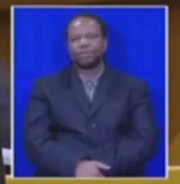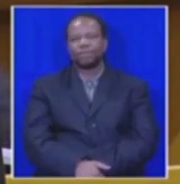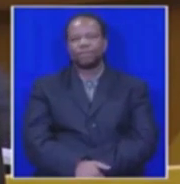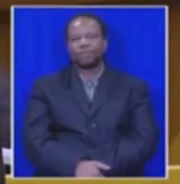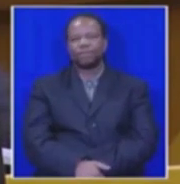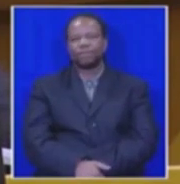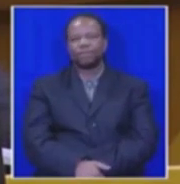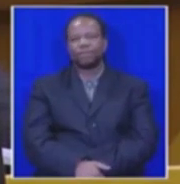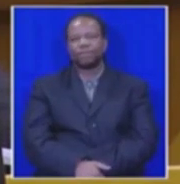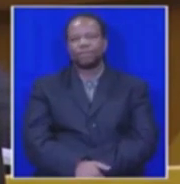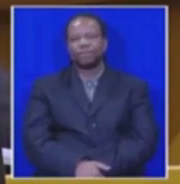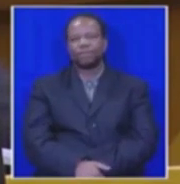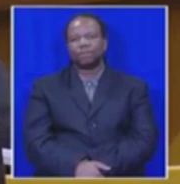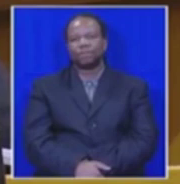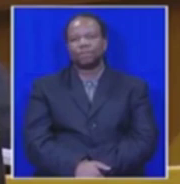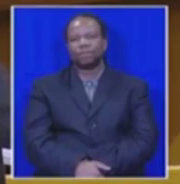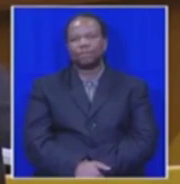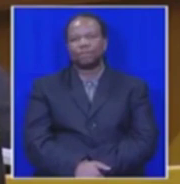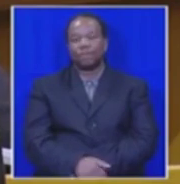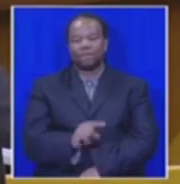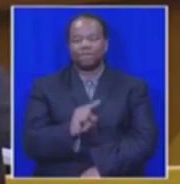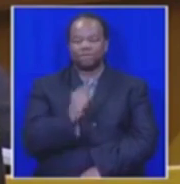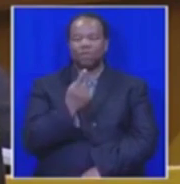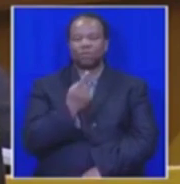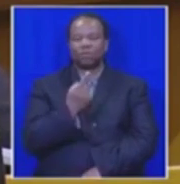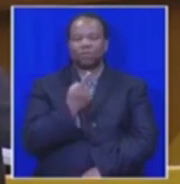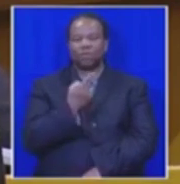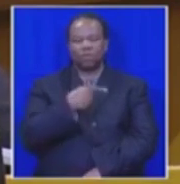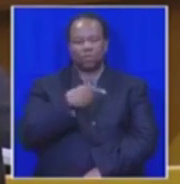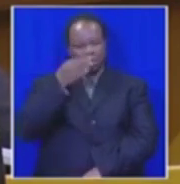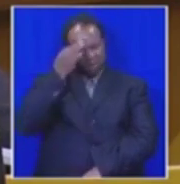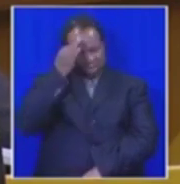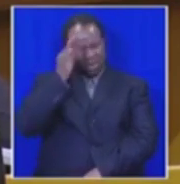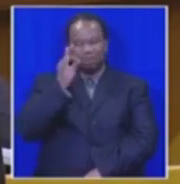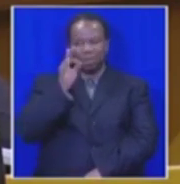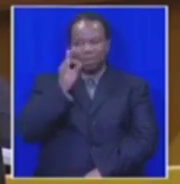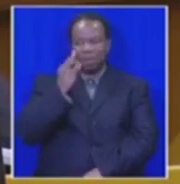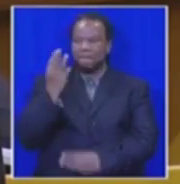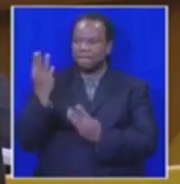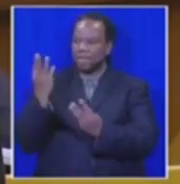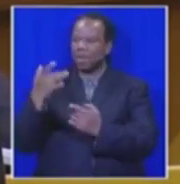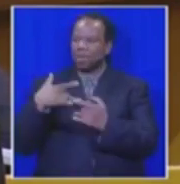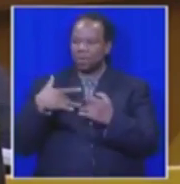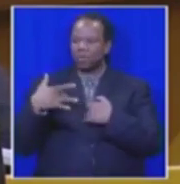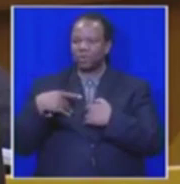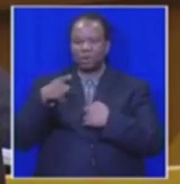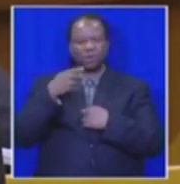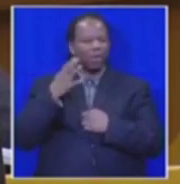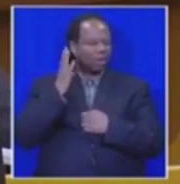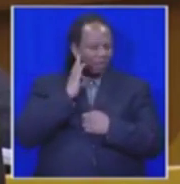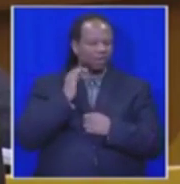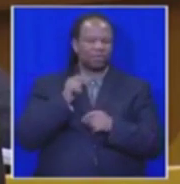firstly, as government, we listen to the concerns of the people and we respond to